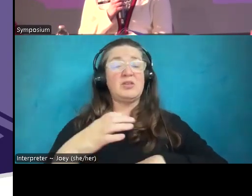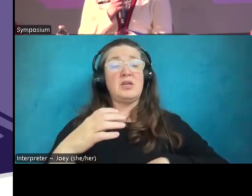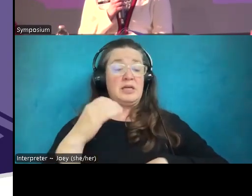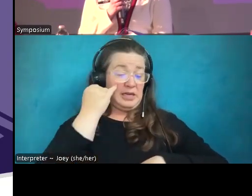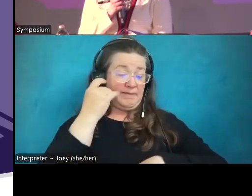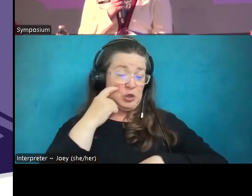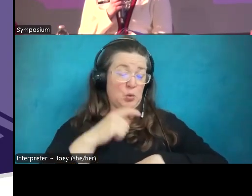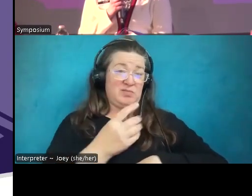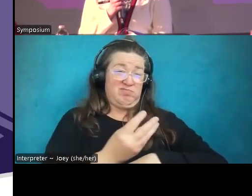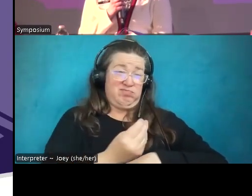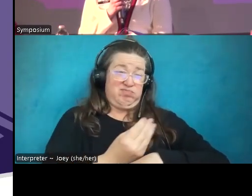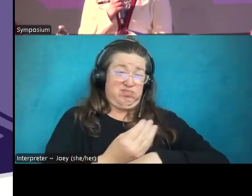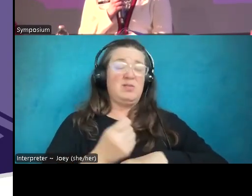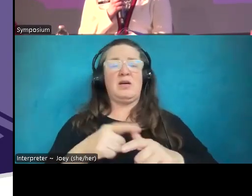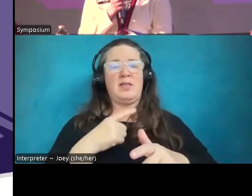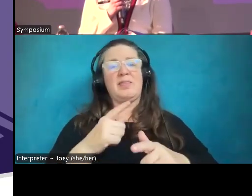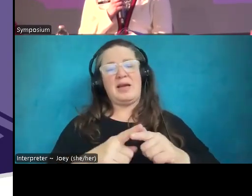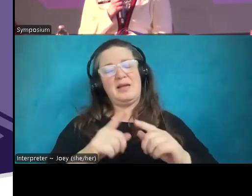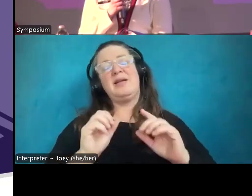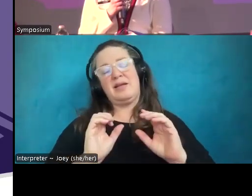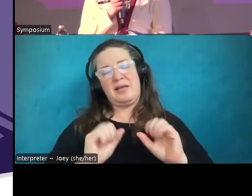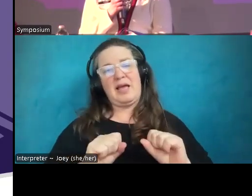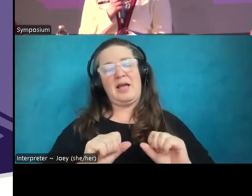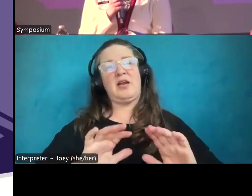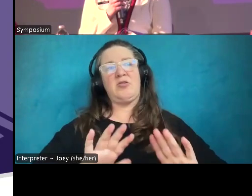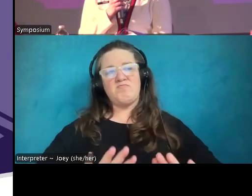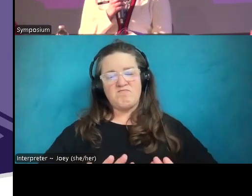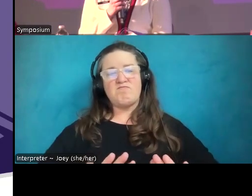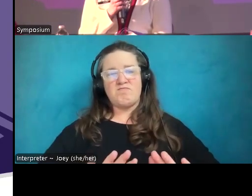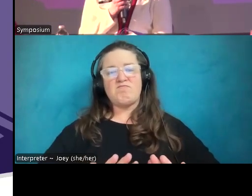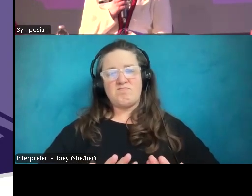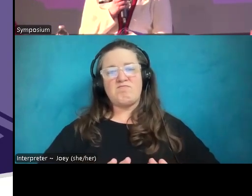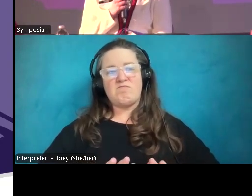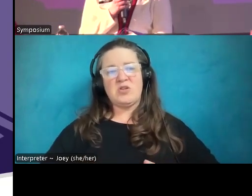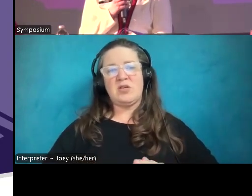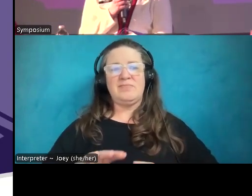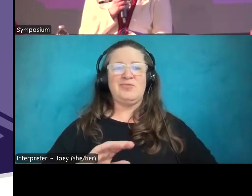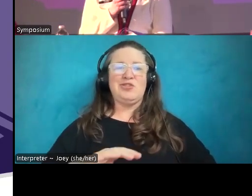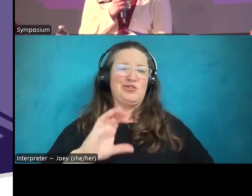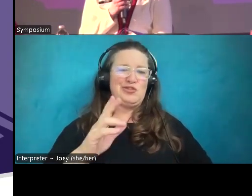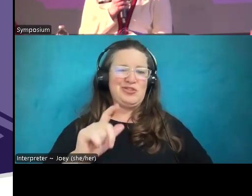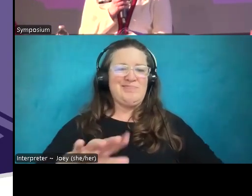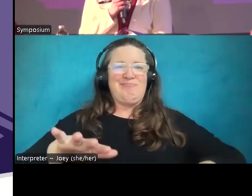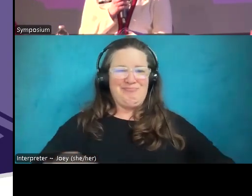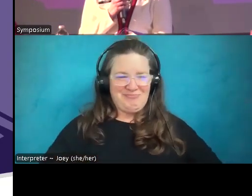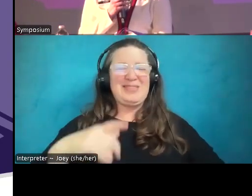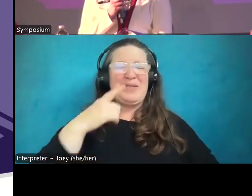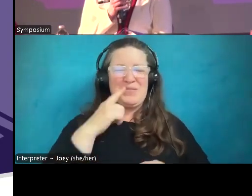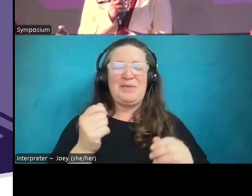break when their heart rate's getting above a certain level that they found is kind of their threshold for causing them post-exertional malaise the next